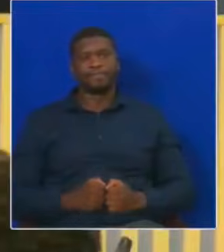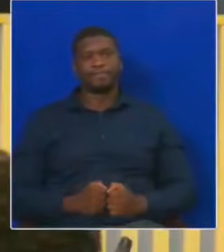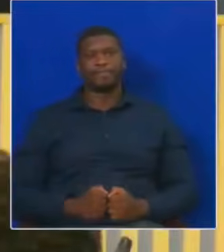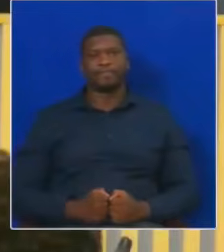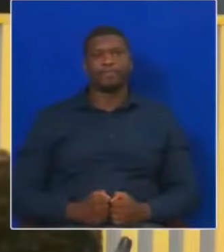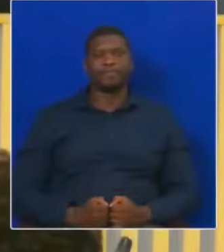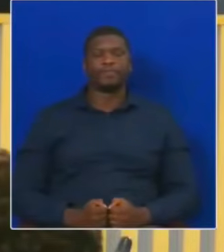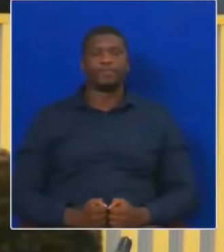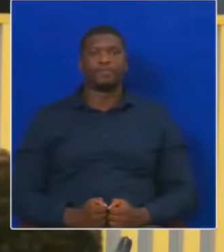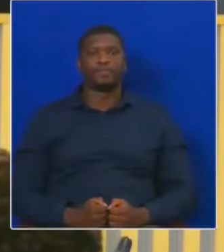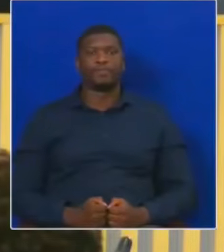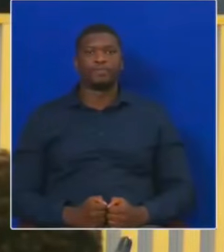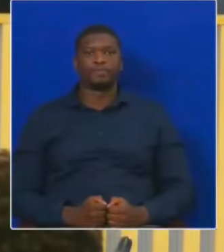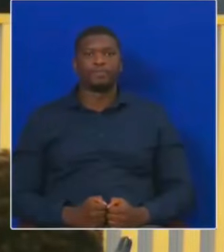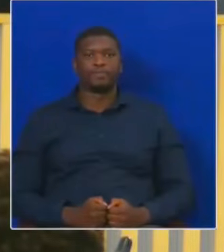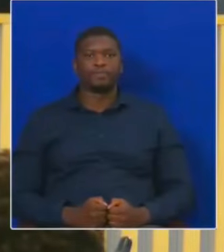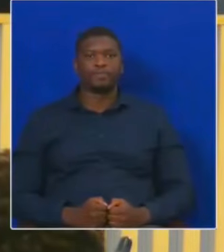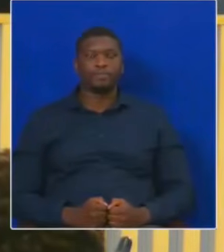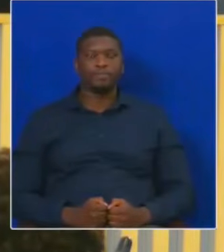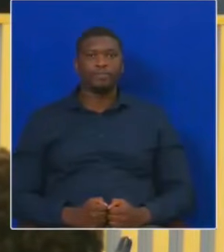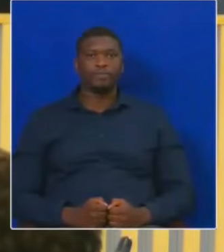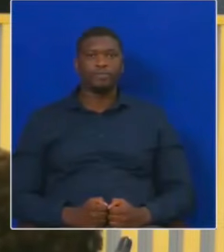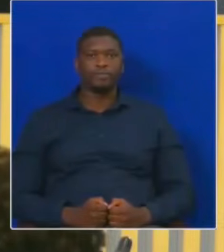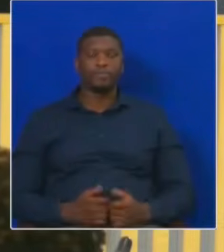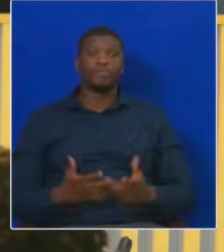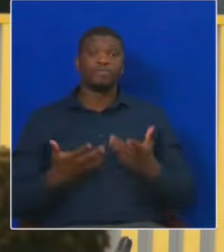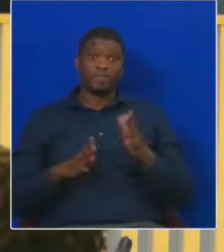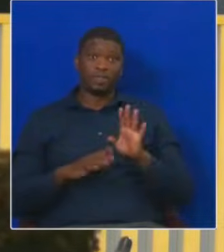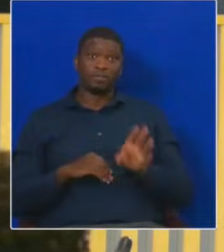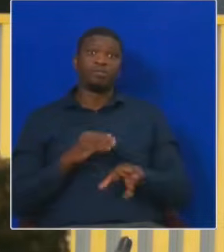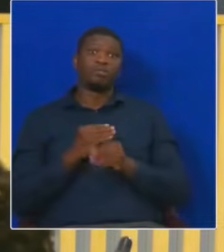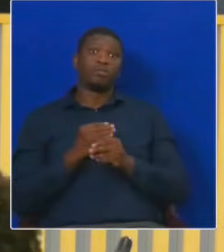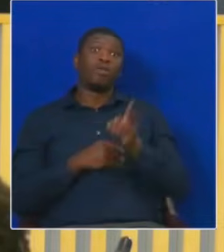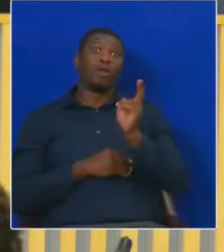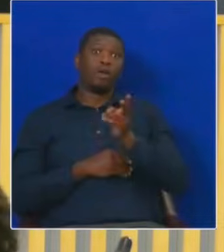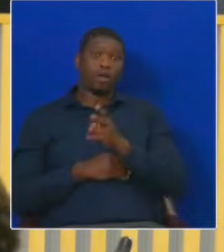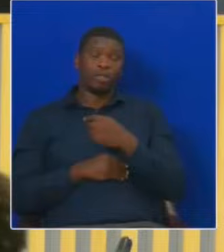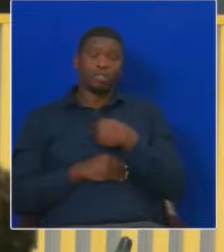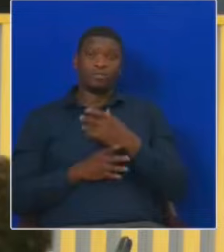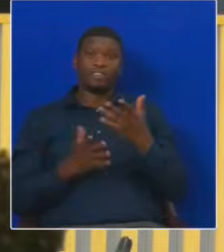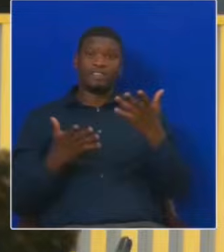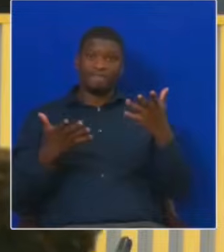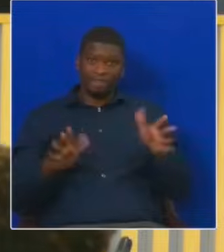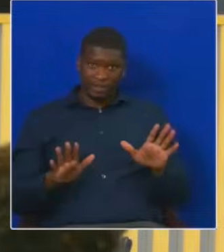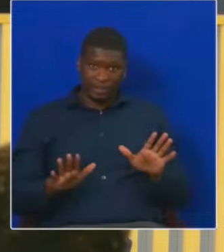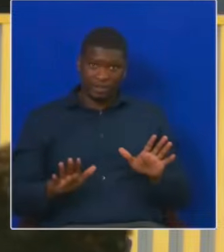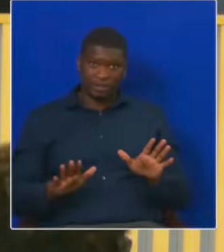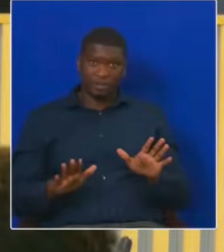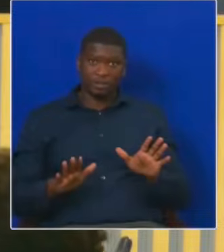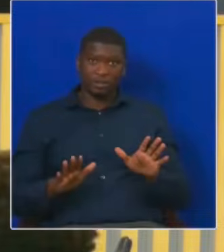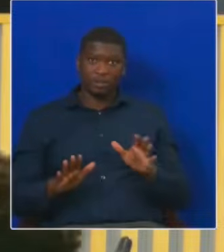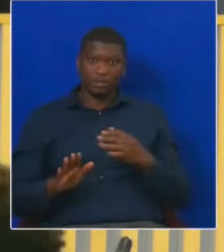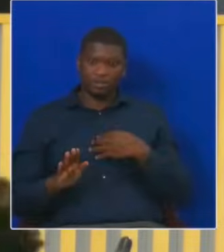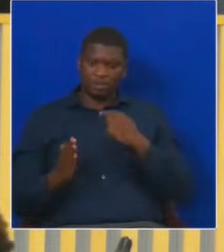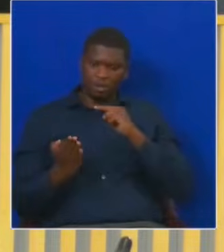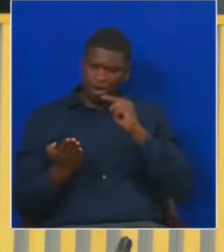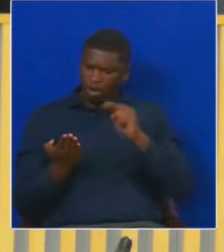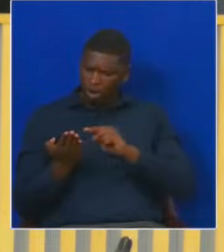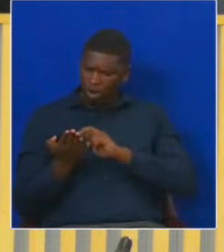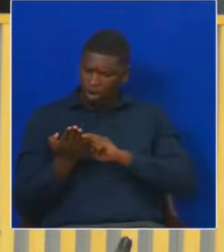Then also, I have also found a voice note in her